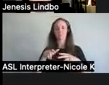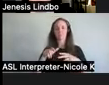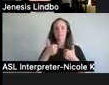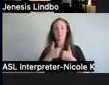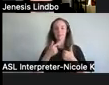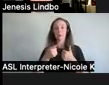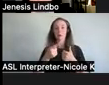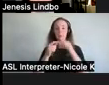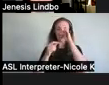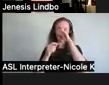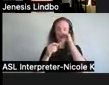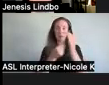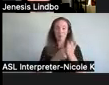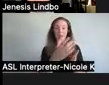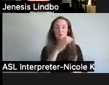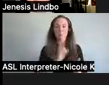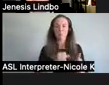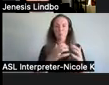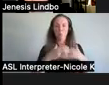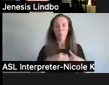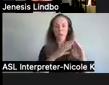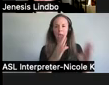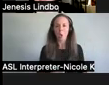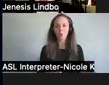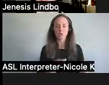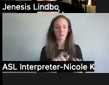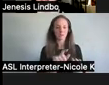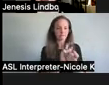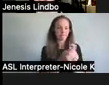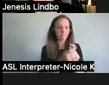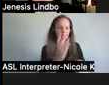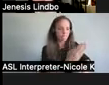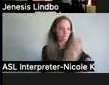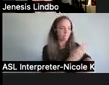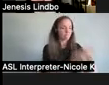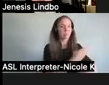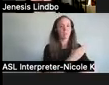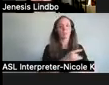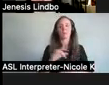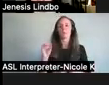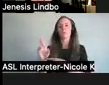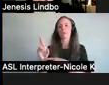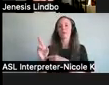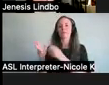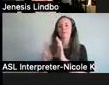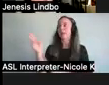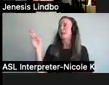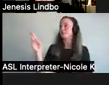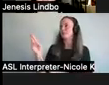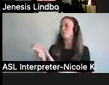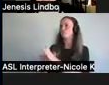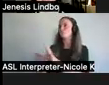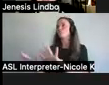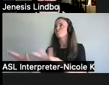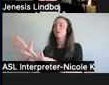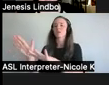power washing space equipment. You know, not everybody has those opportunities, but you can say, hey,